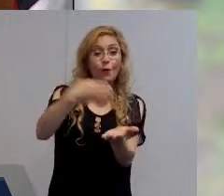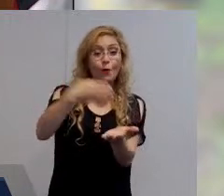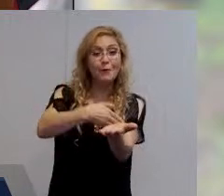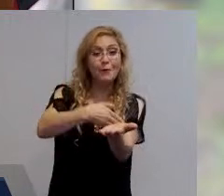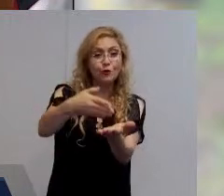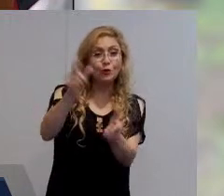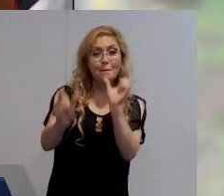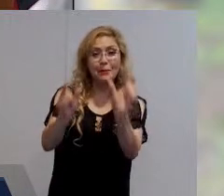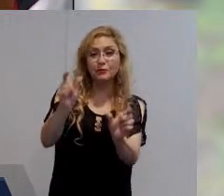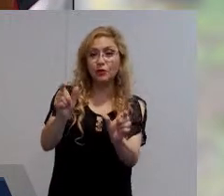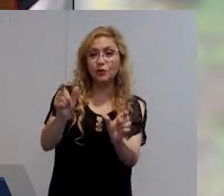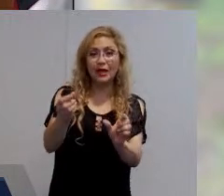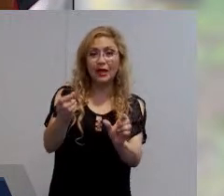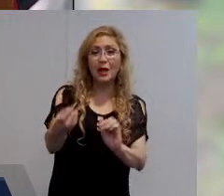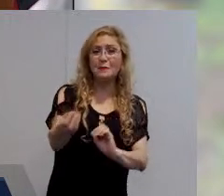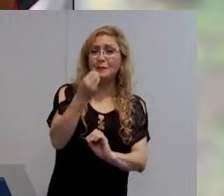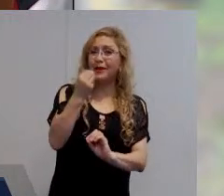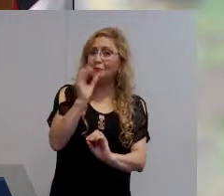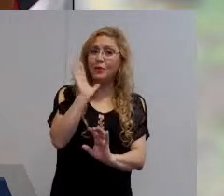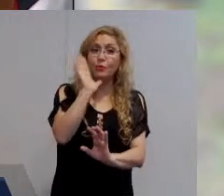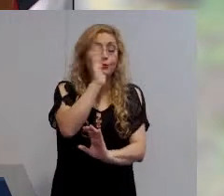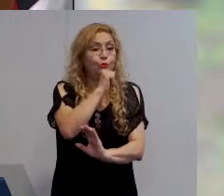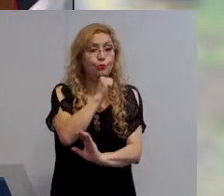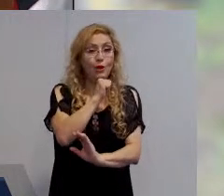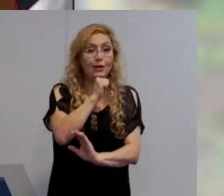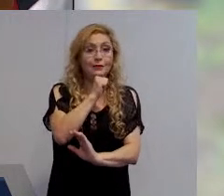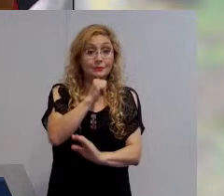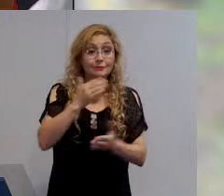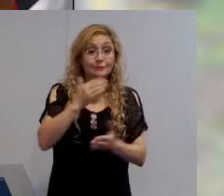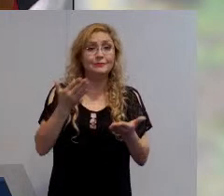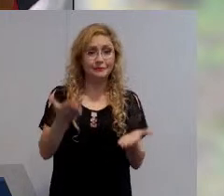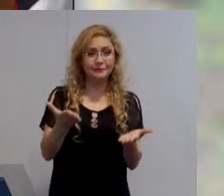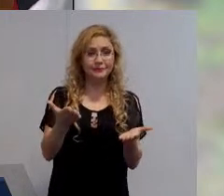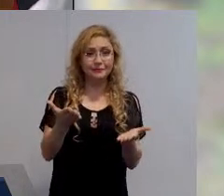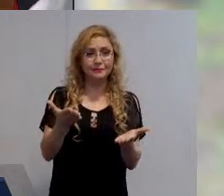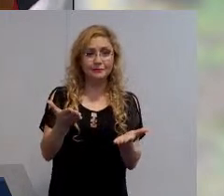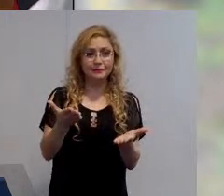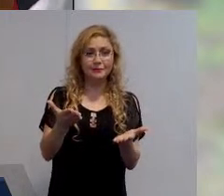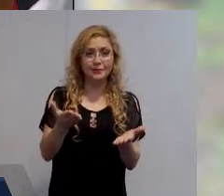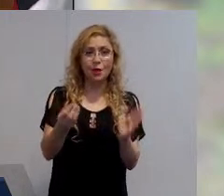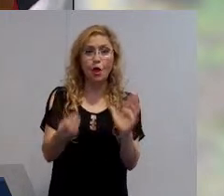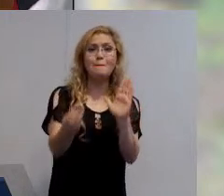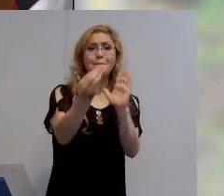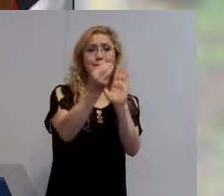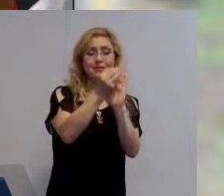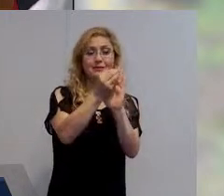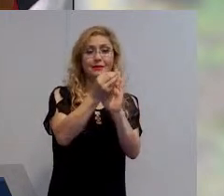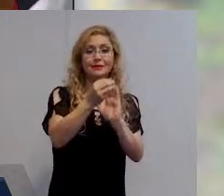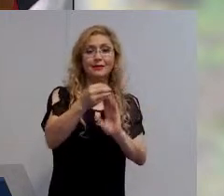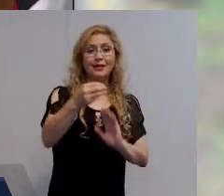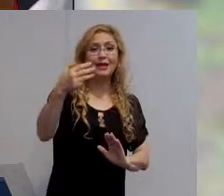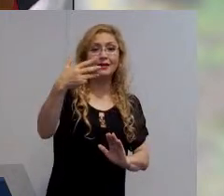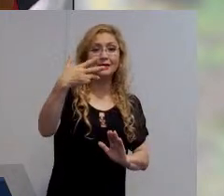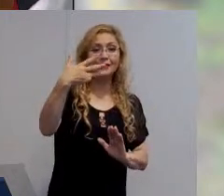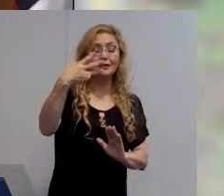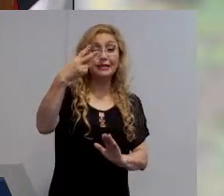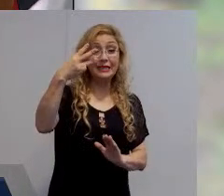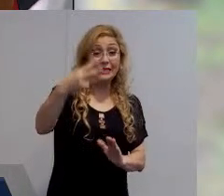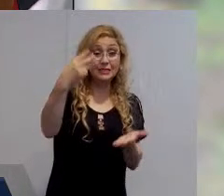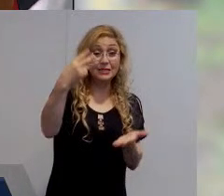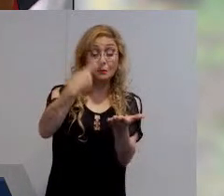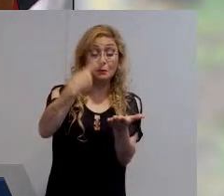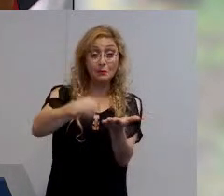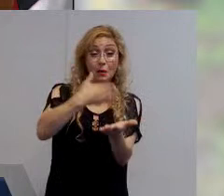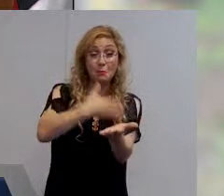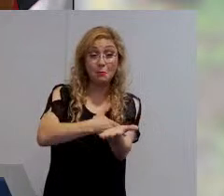2.3 billion people have no access to sufficient food, and more than 3 billion adults